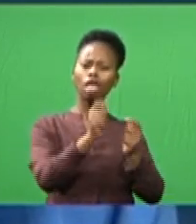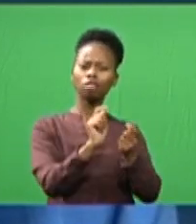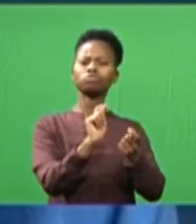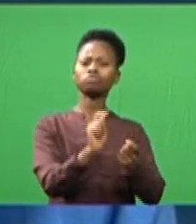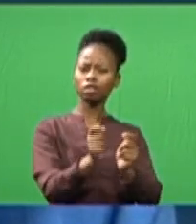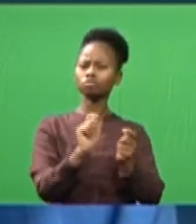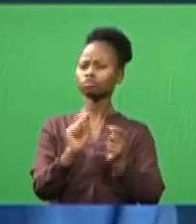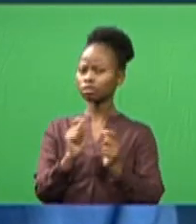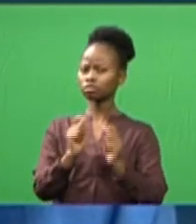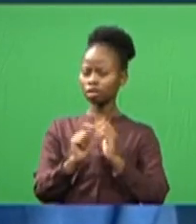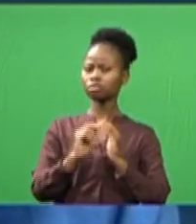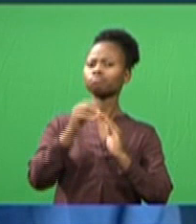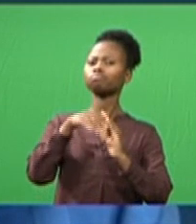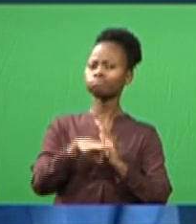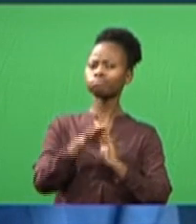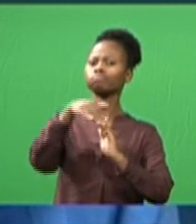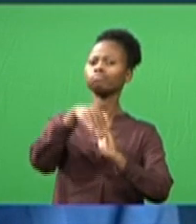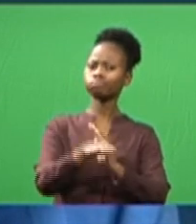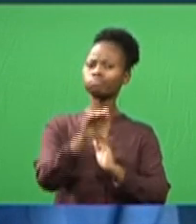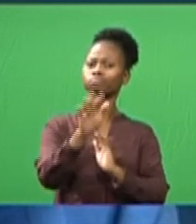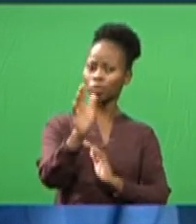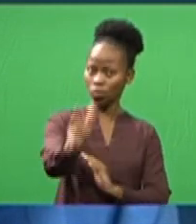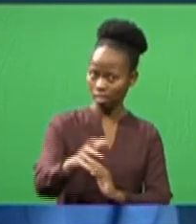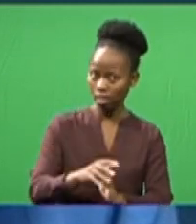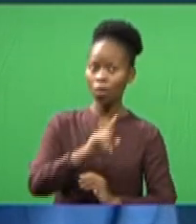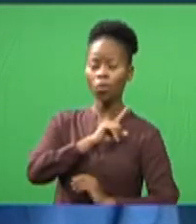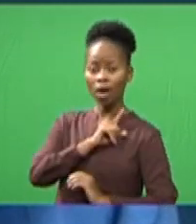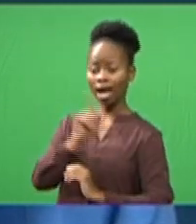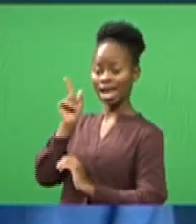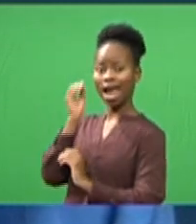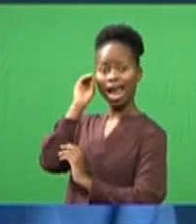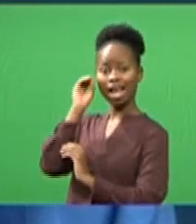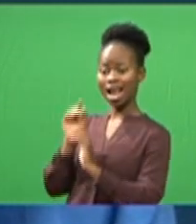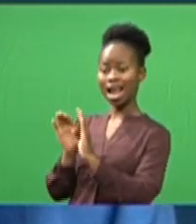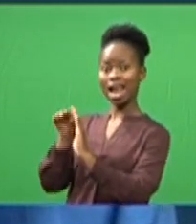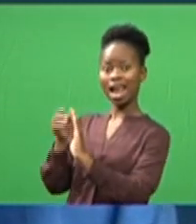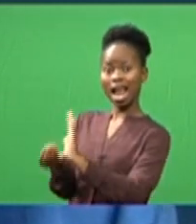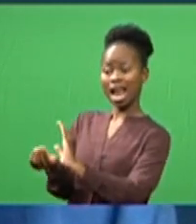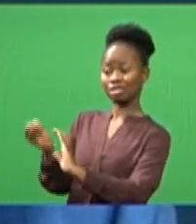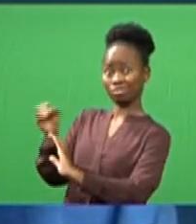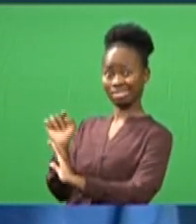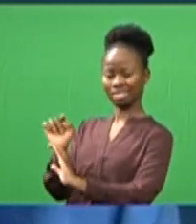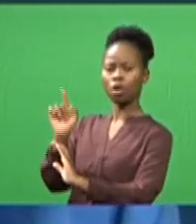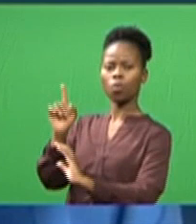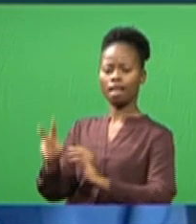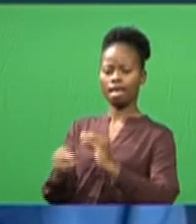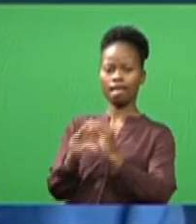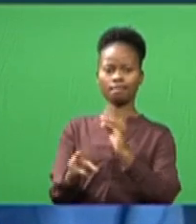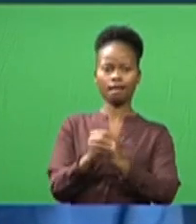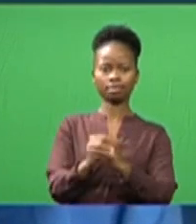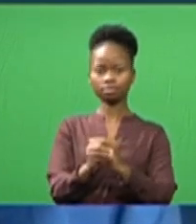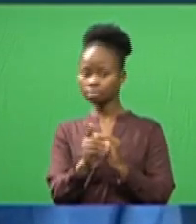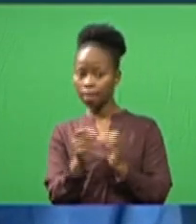steps taken to normalize interest rate levels in response to rising inflation. With